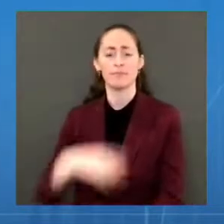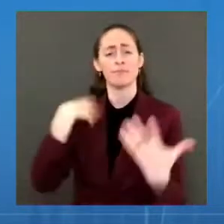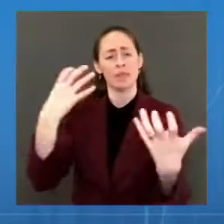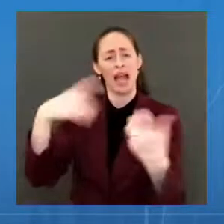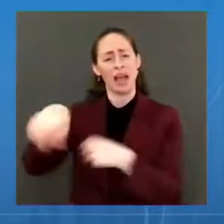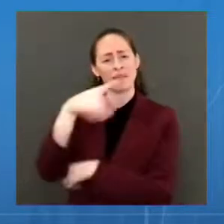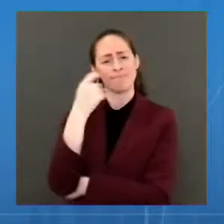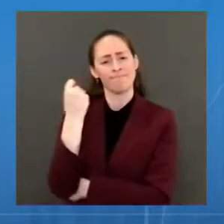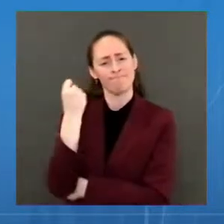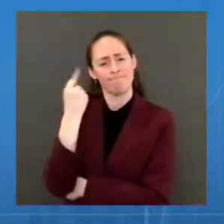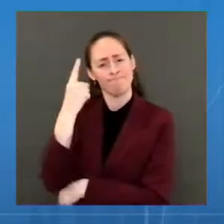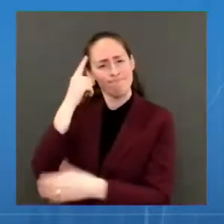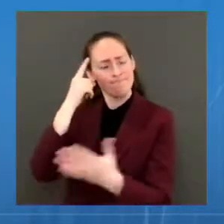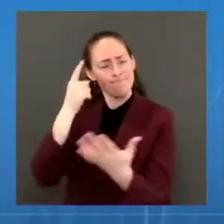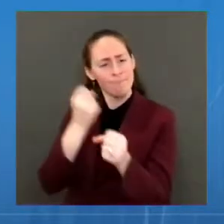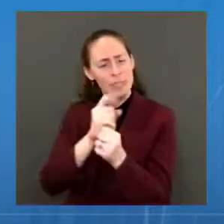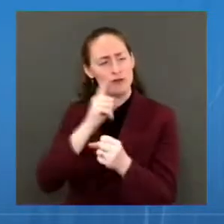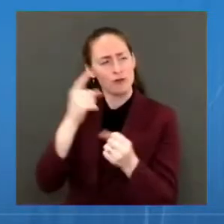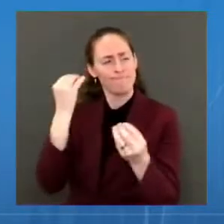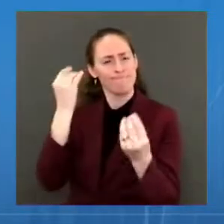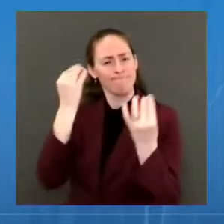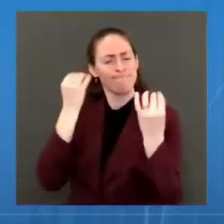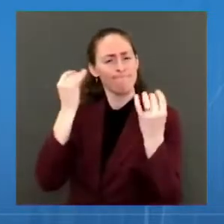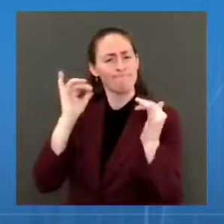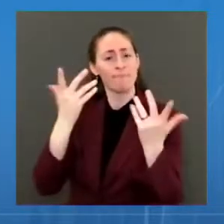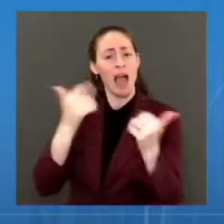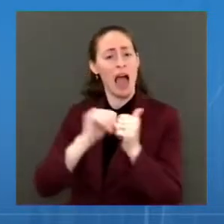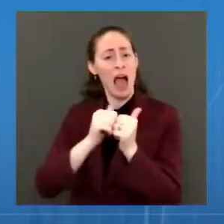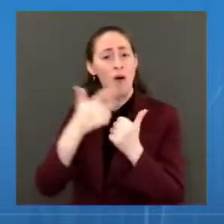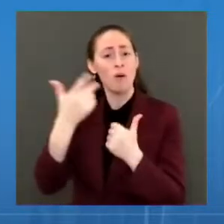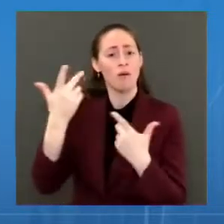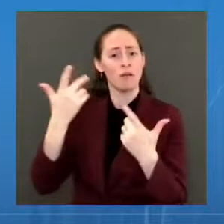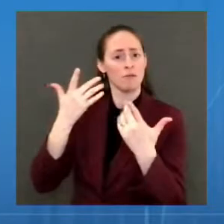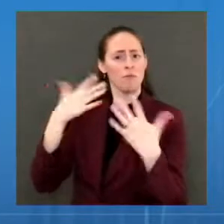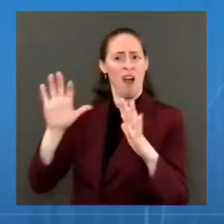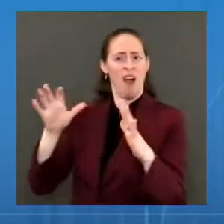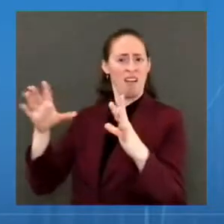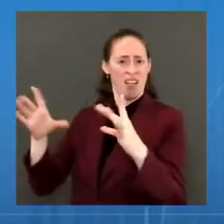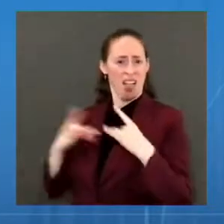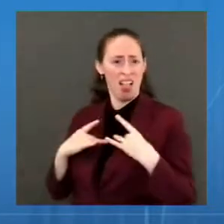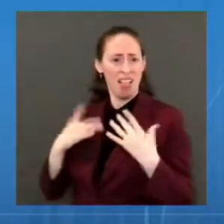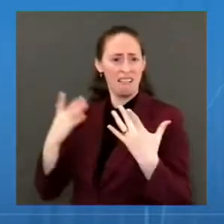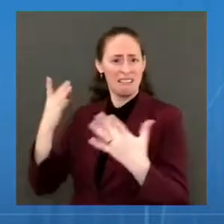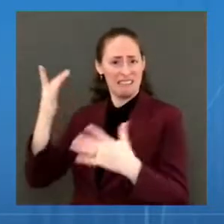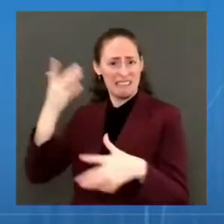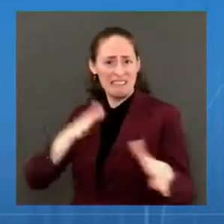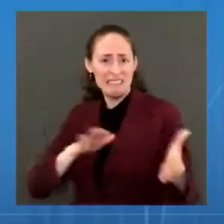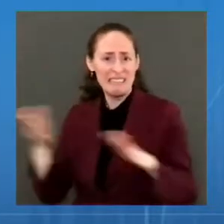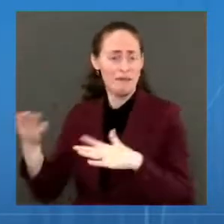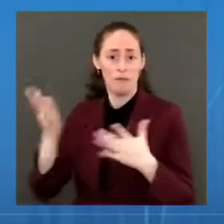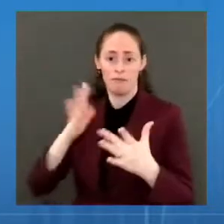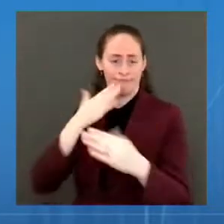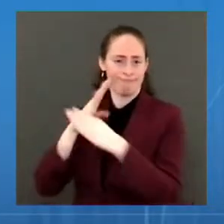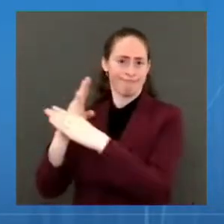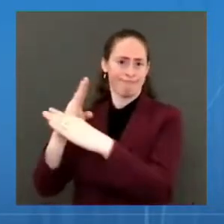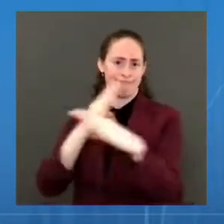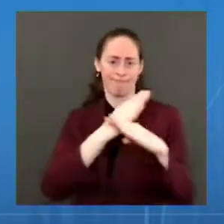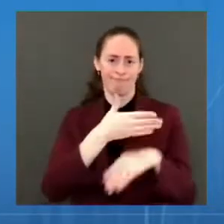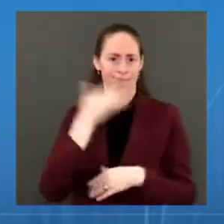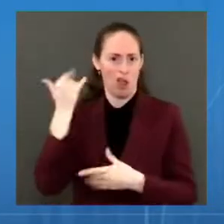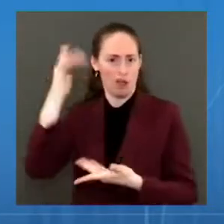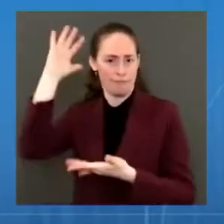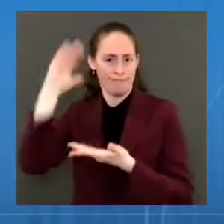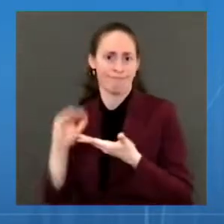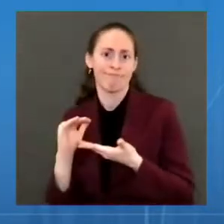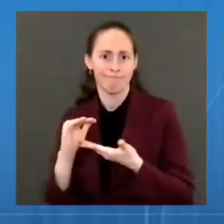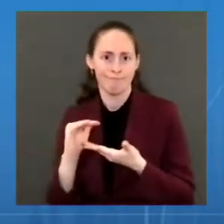you. Protection from infection, disease, and death wanes significantly more than 6 months after the